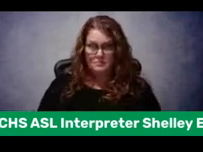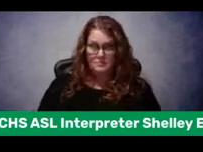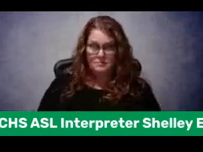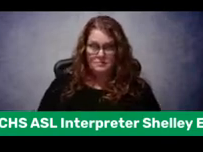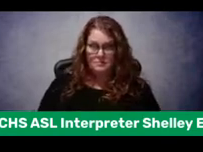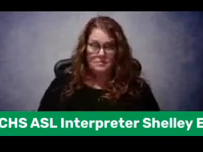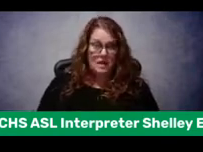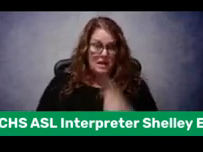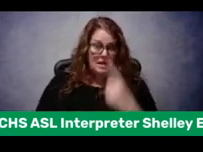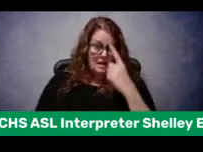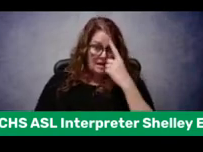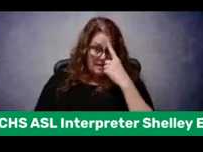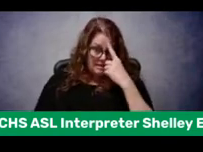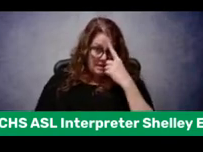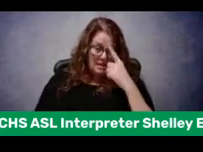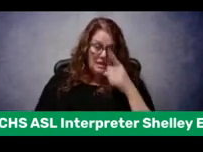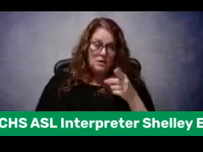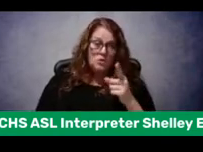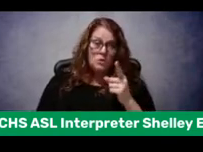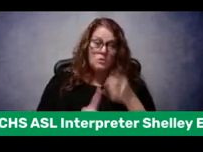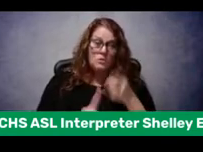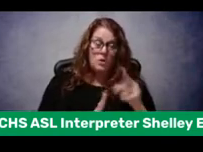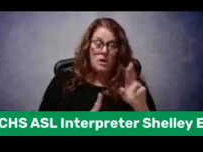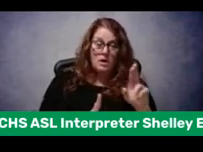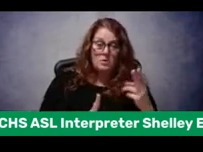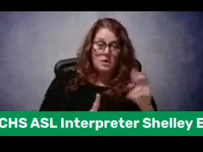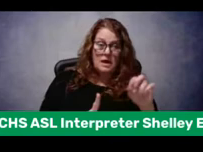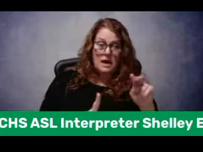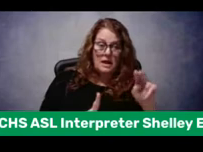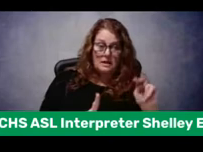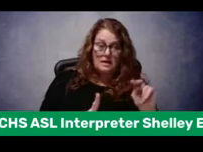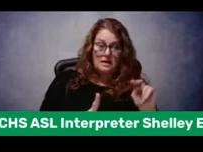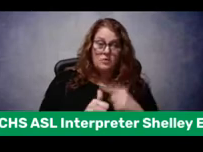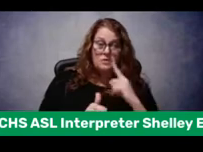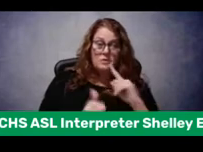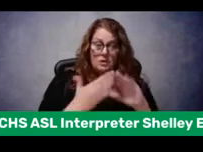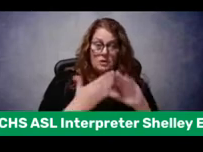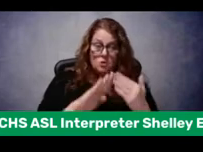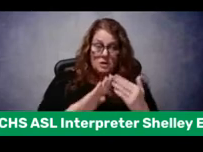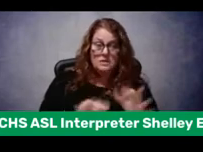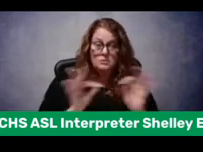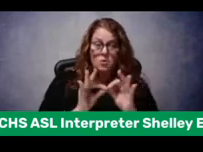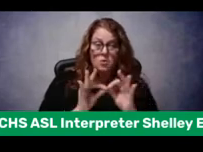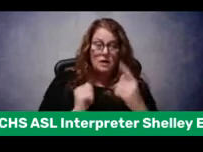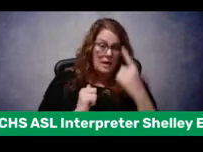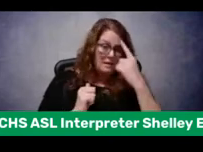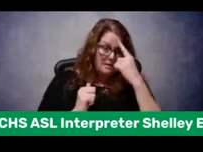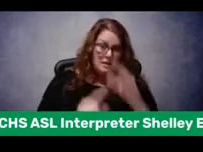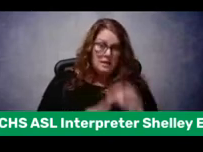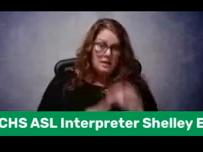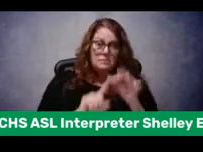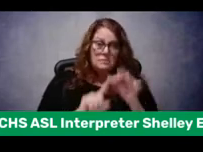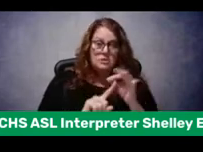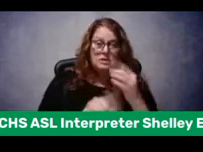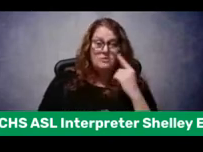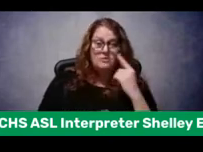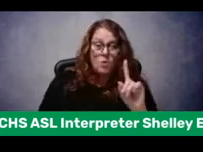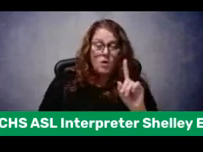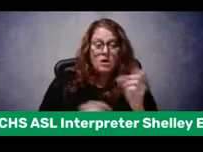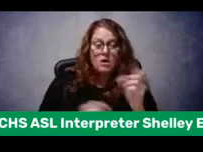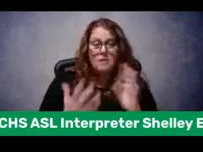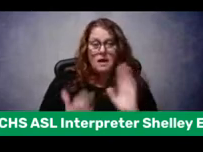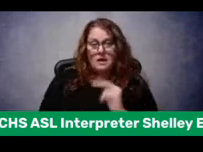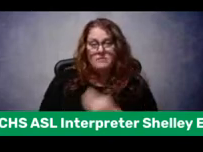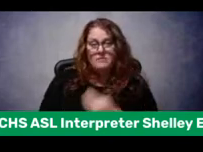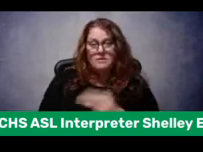I think your point, Rhiannon, that first one about community is so important, you know, because I think especially for a lot of us